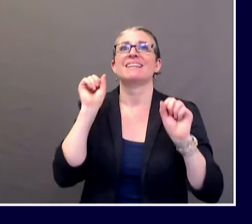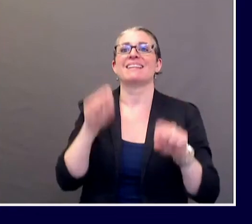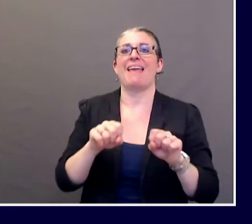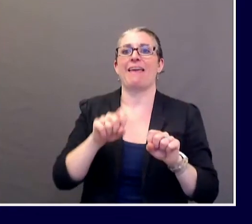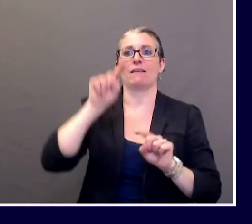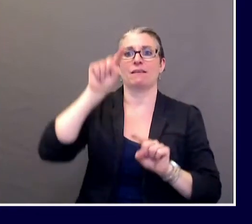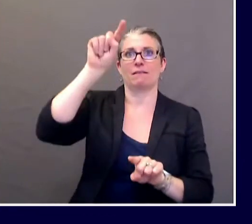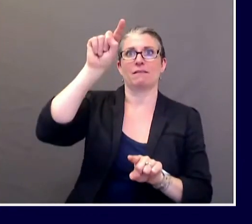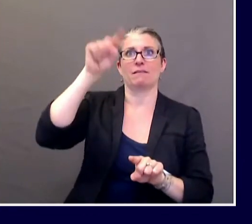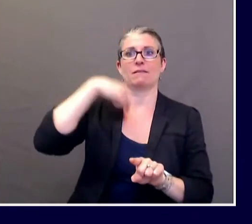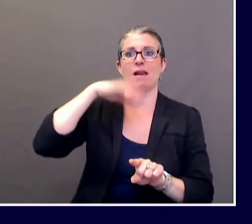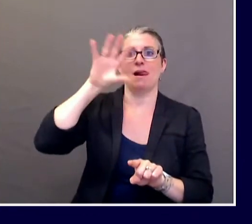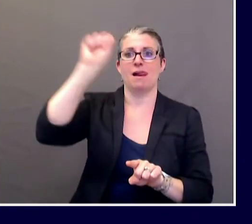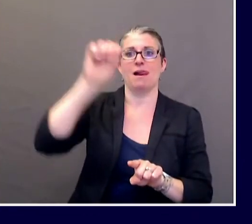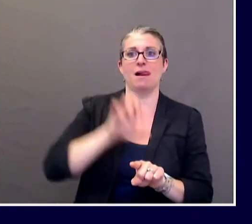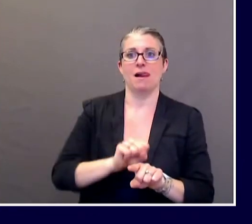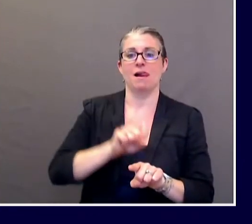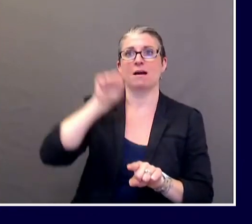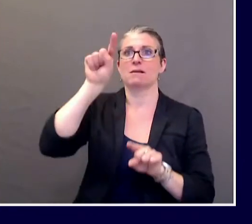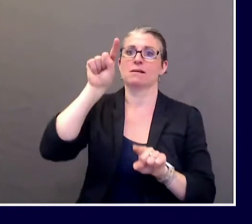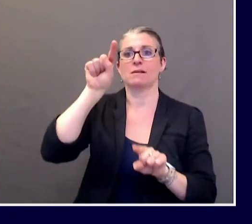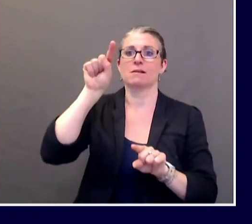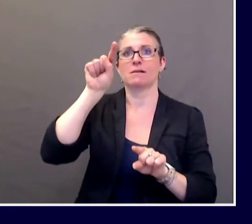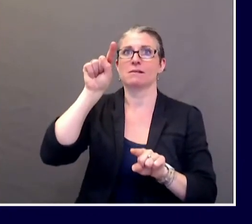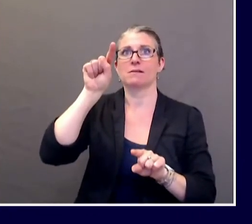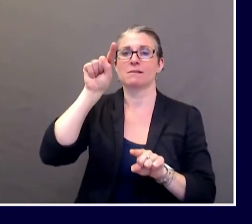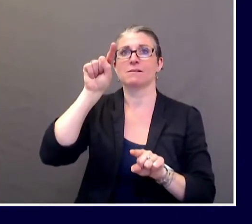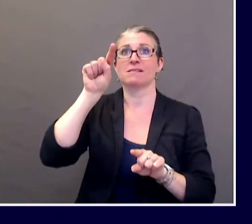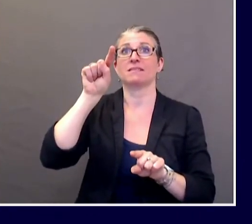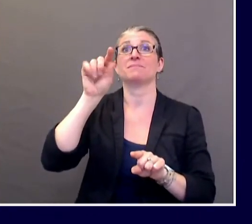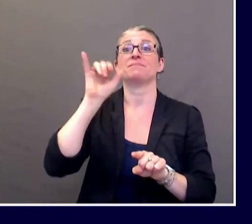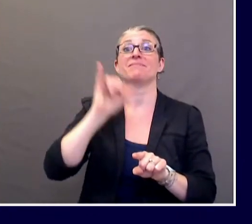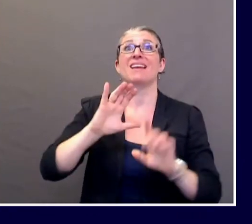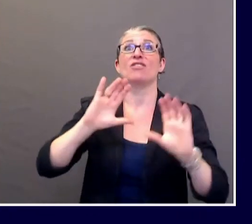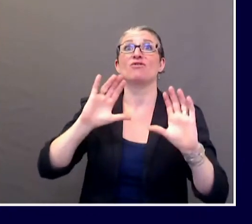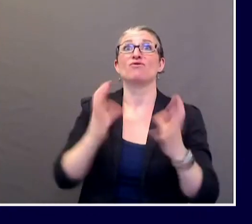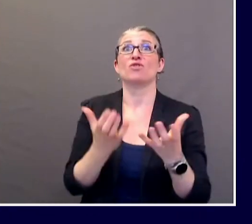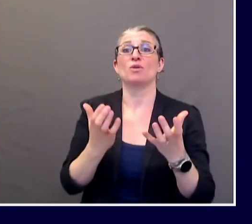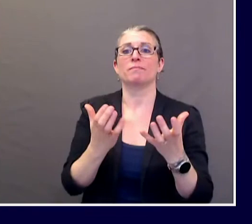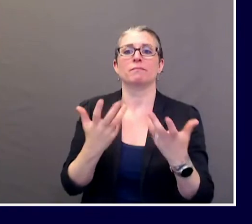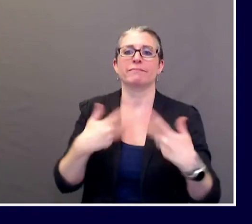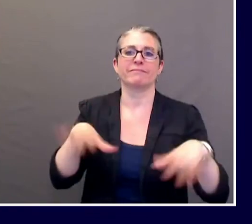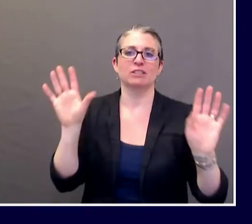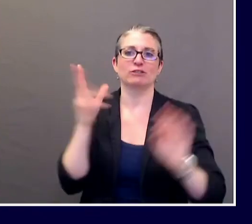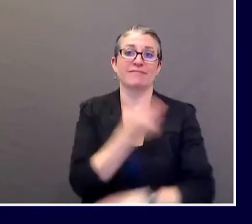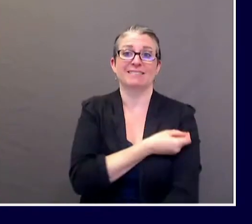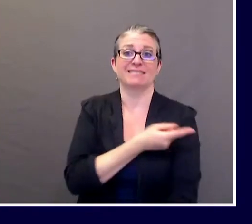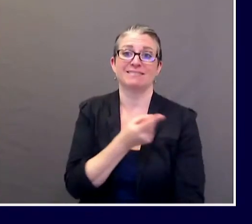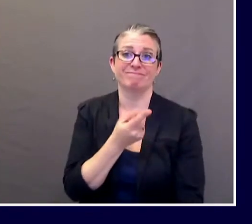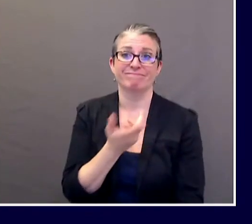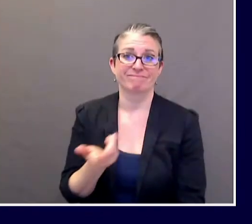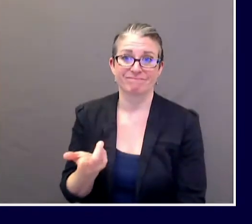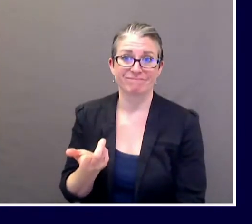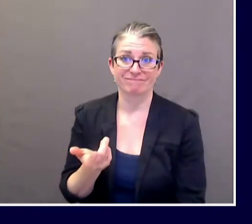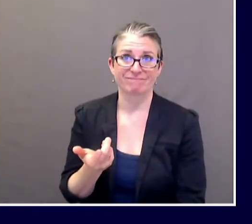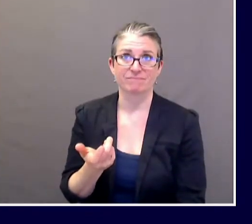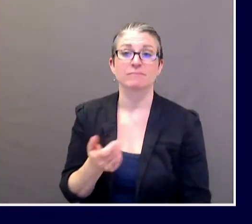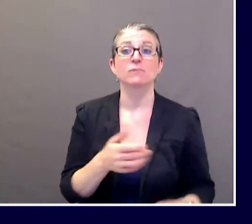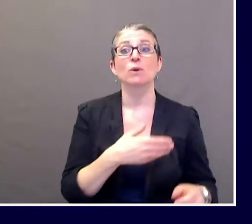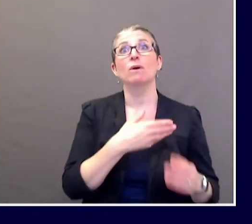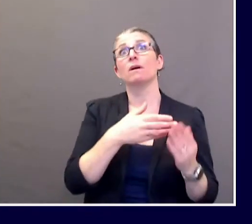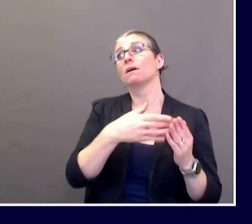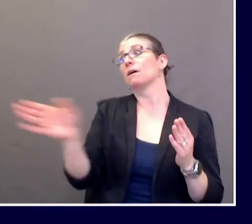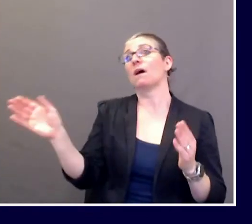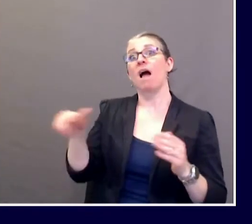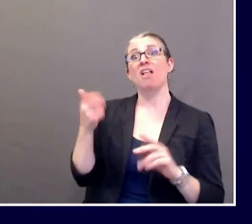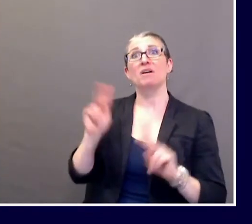But that doesn't apply to everybody. A lot of folks who are working don't have that command and control over their day